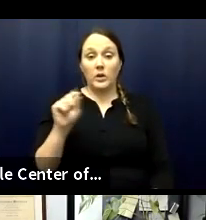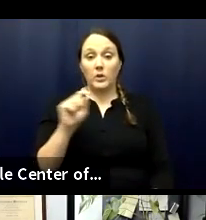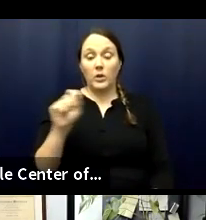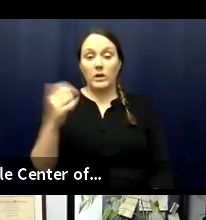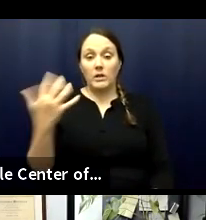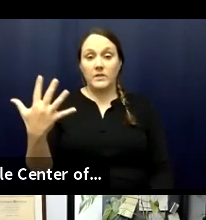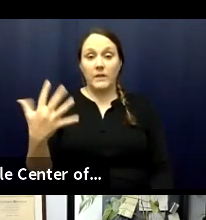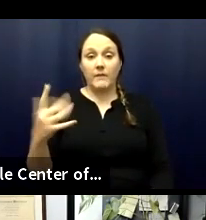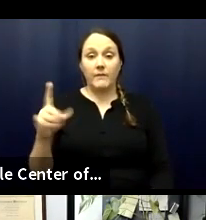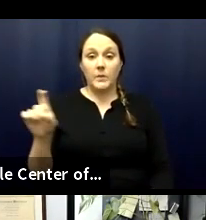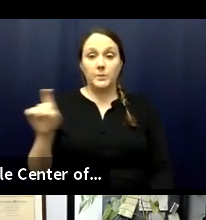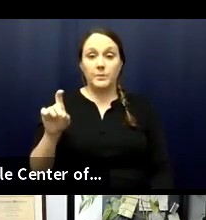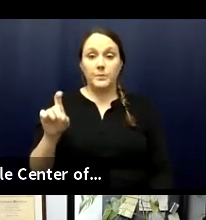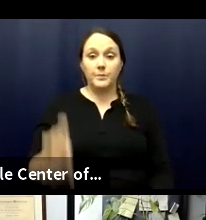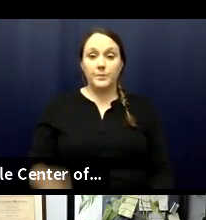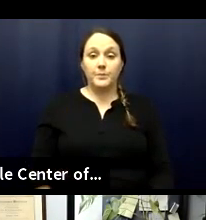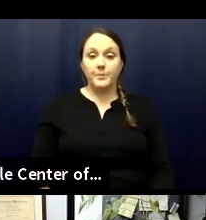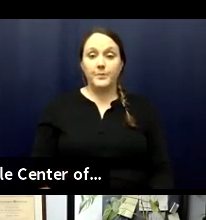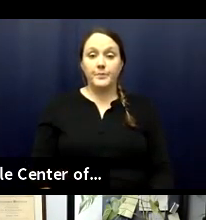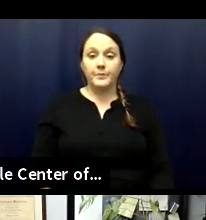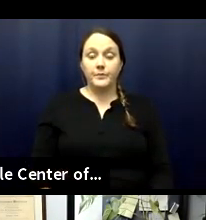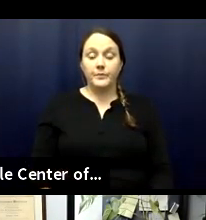2020-5?